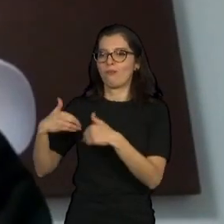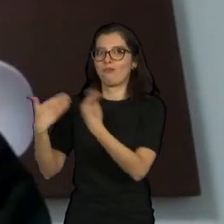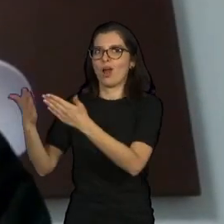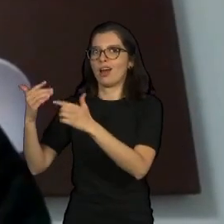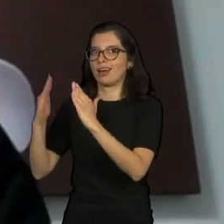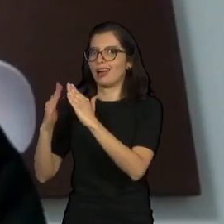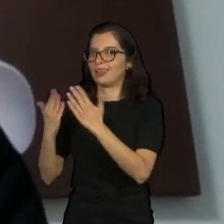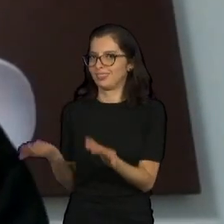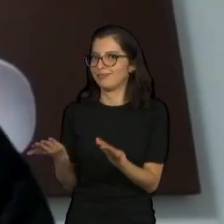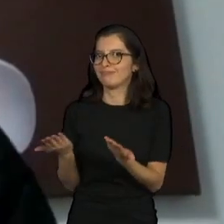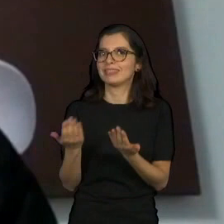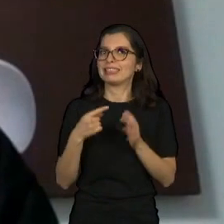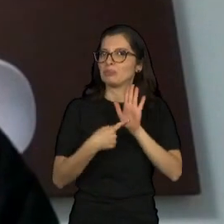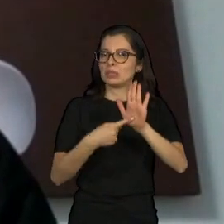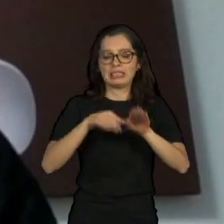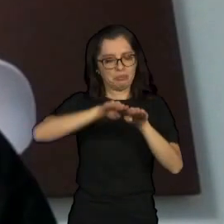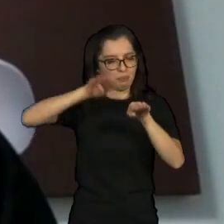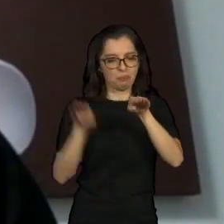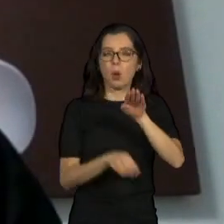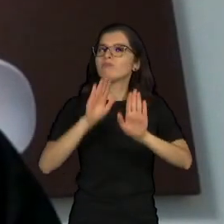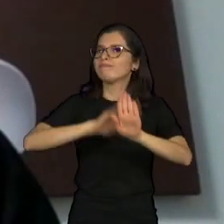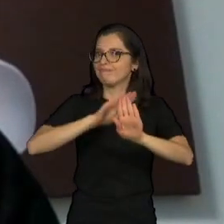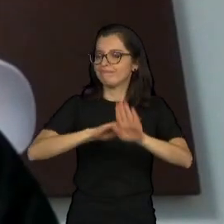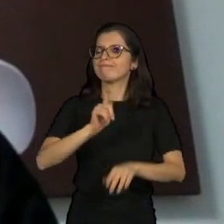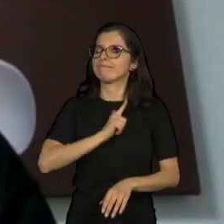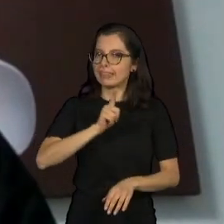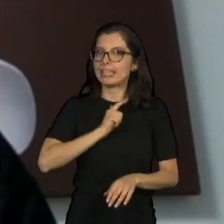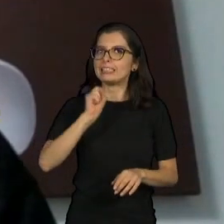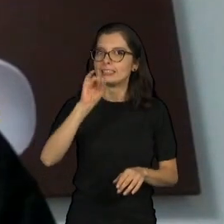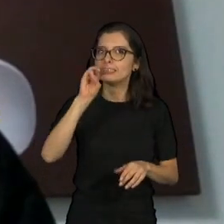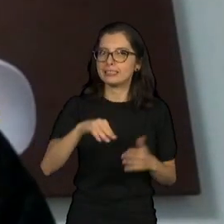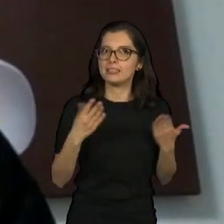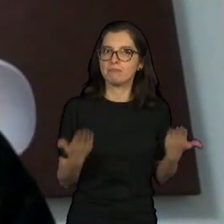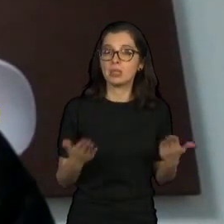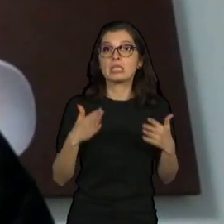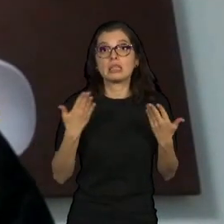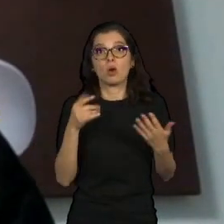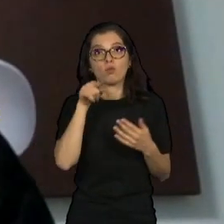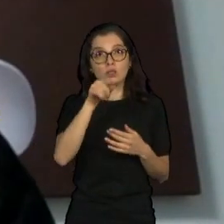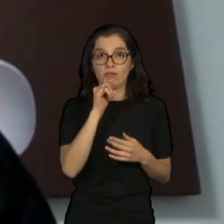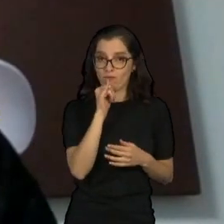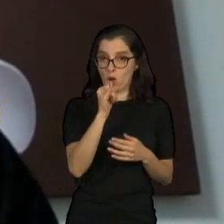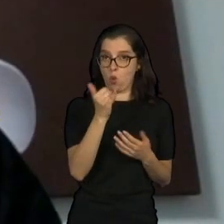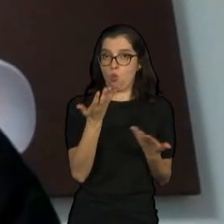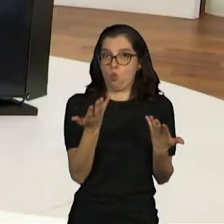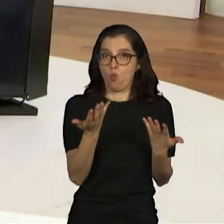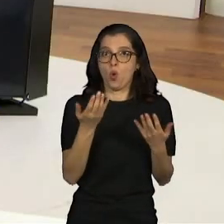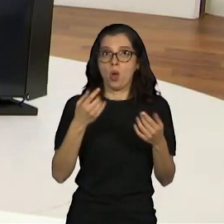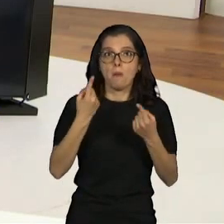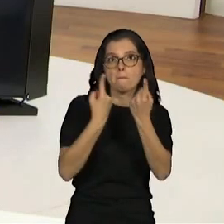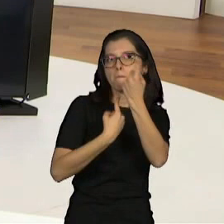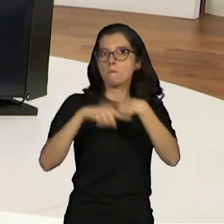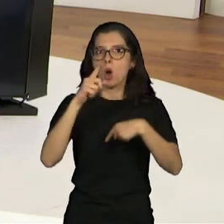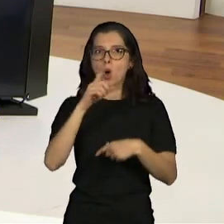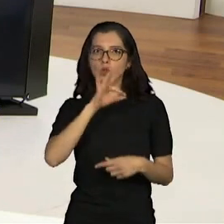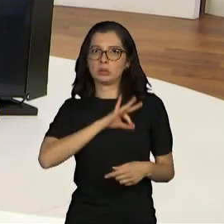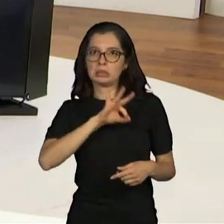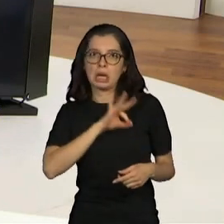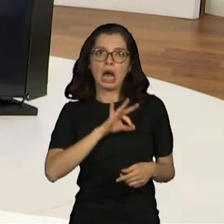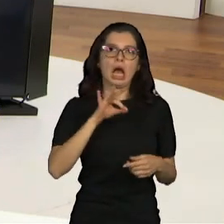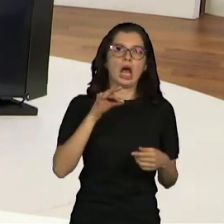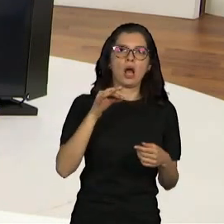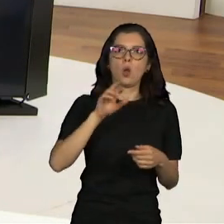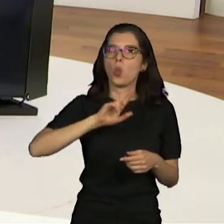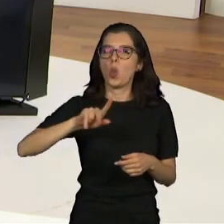and it really has revealed that implicit inequality where, as you said, you know, your success or your income